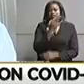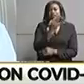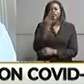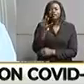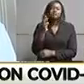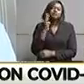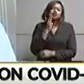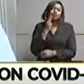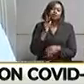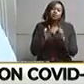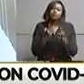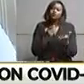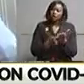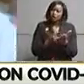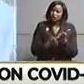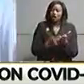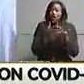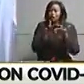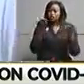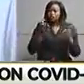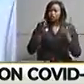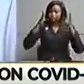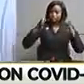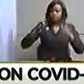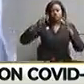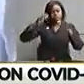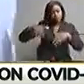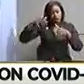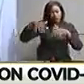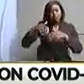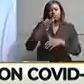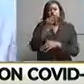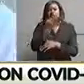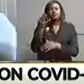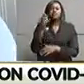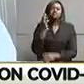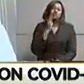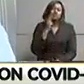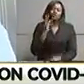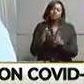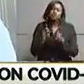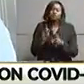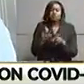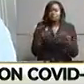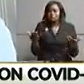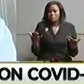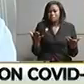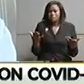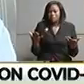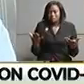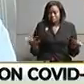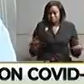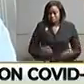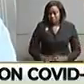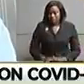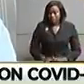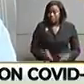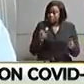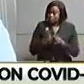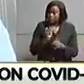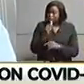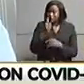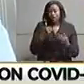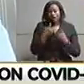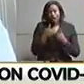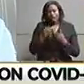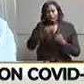Ugandans. These were in the gardens, 33 million. So then you have the